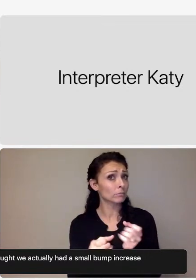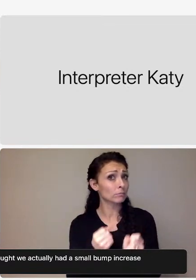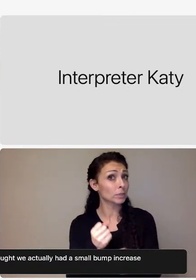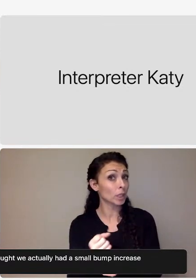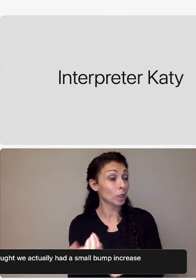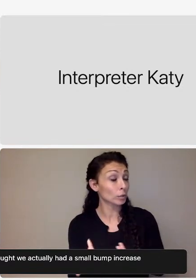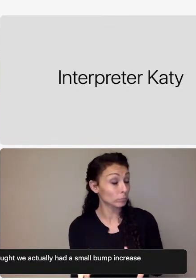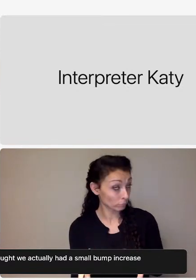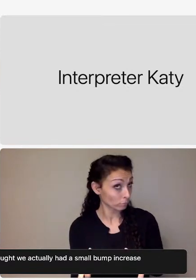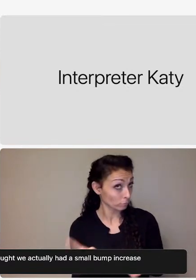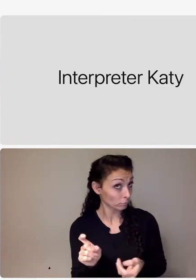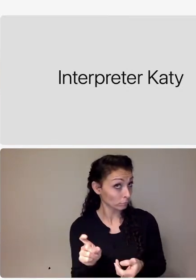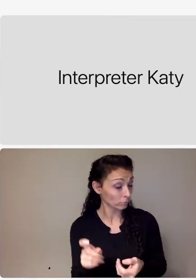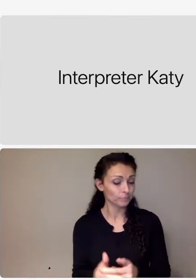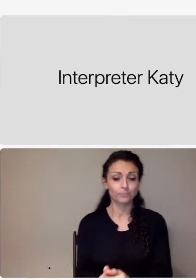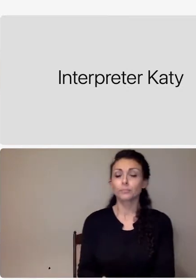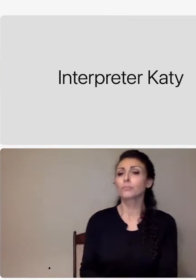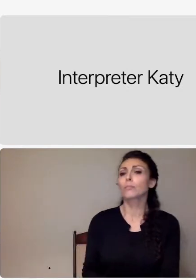i think